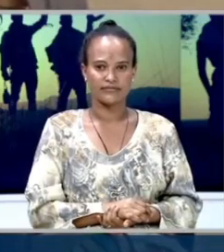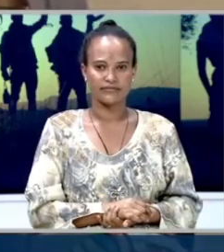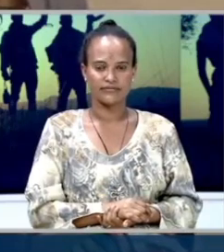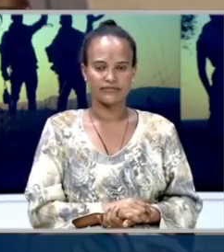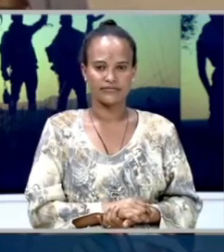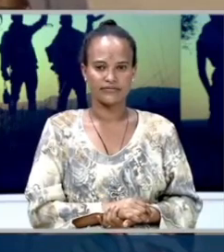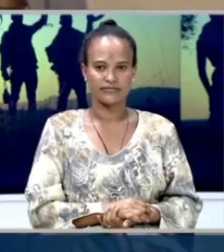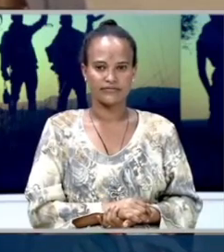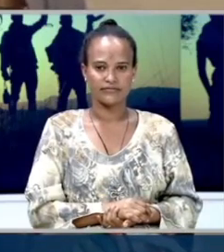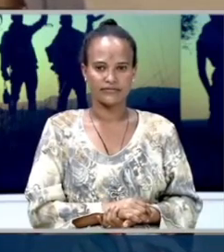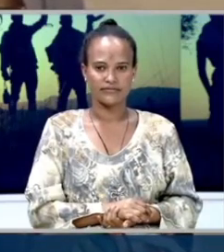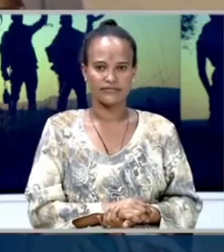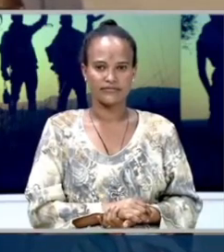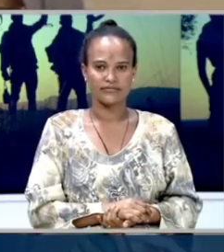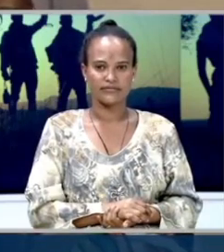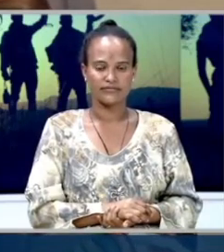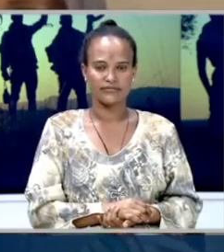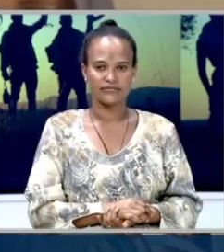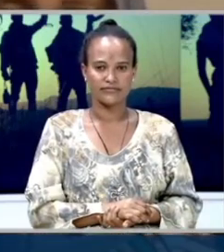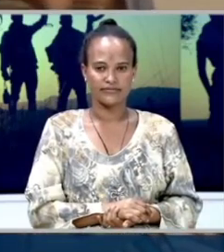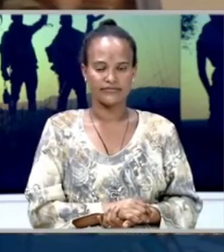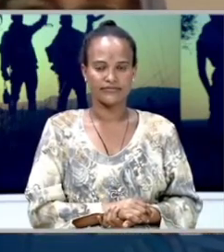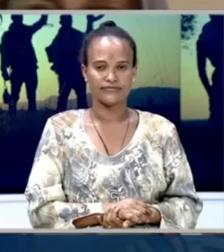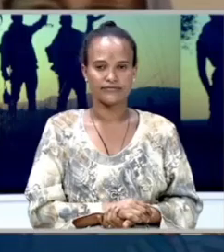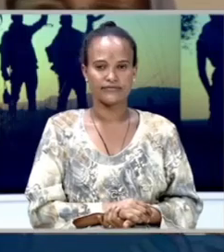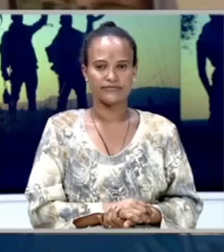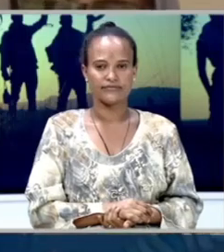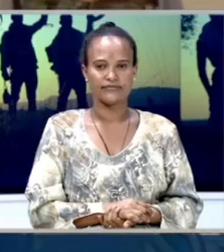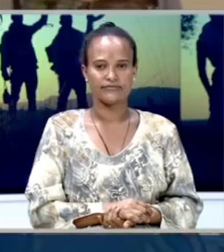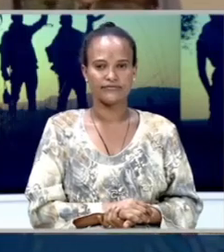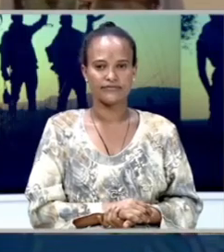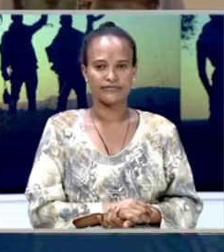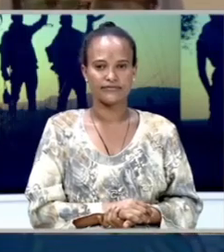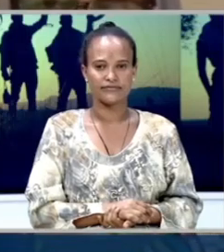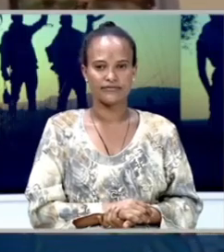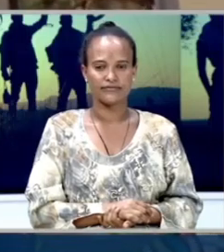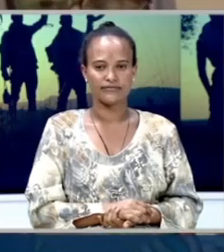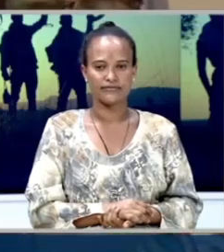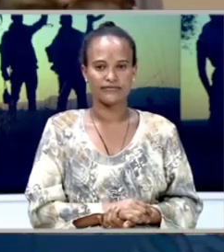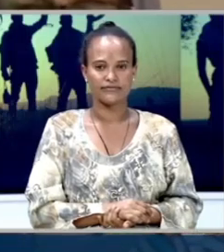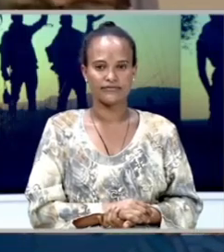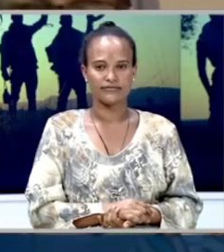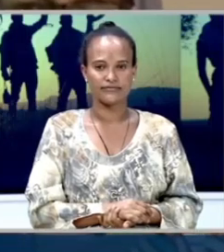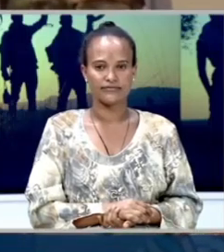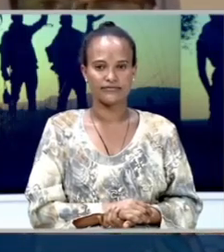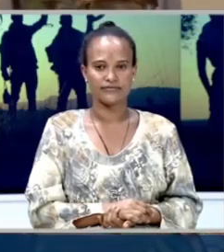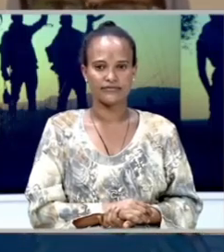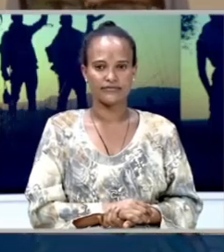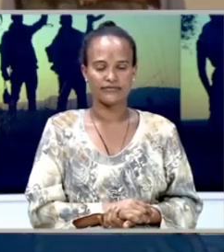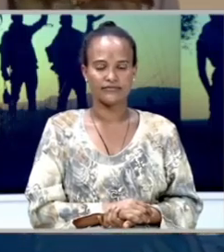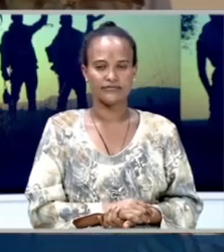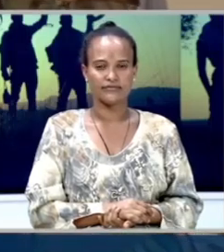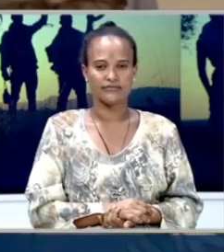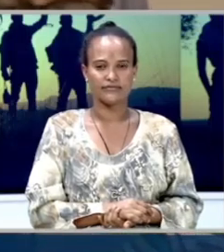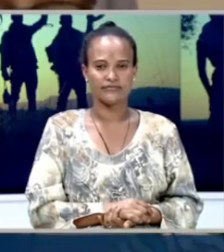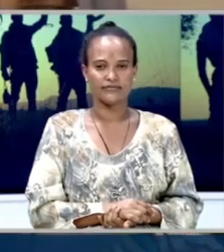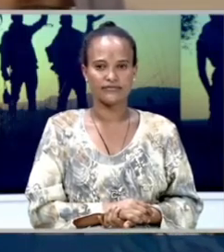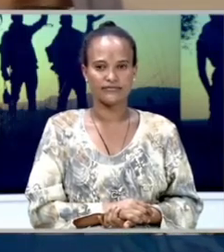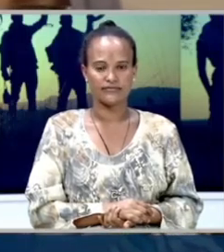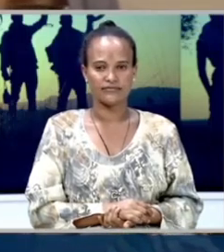child growing up in war and the lasting effects that has had on